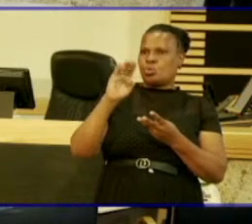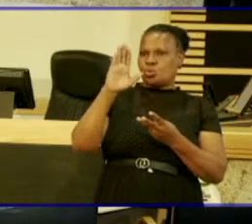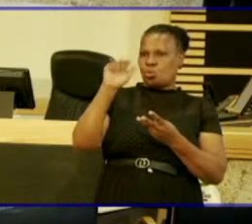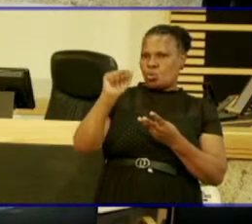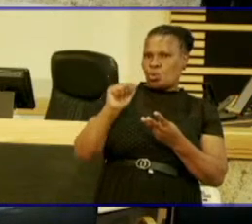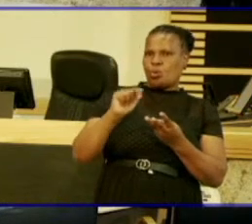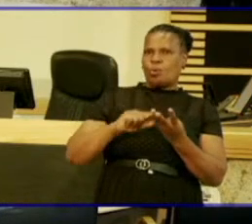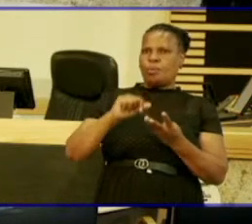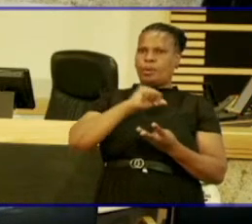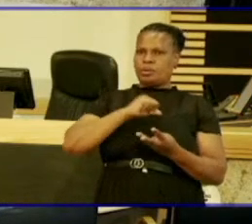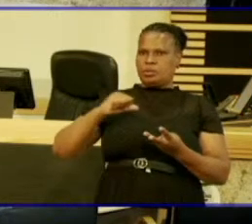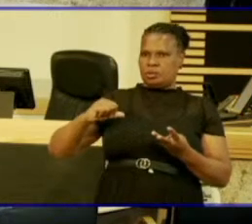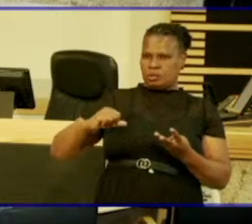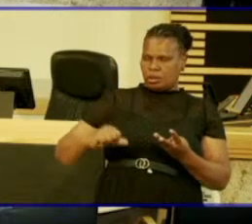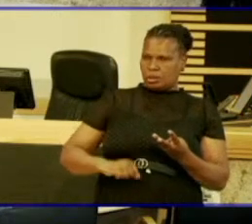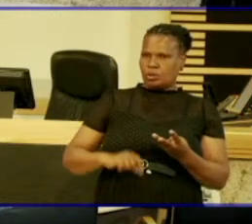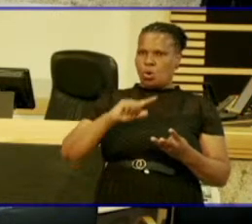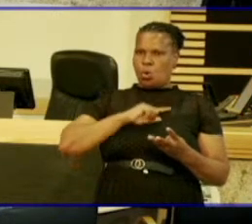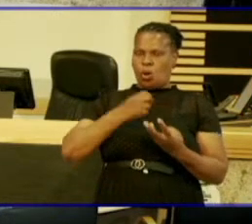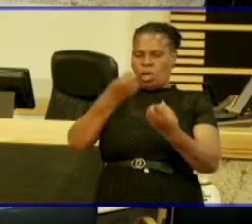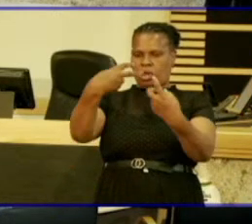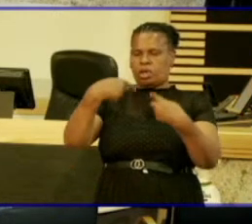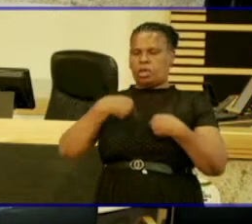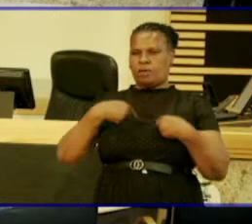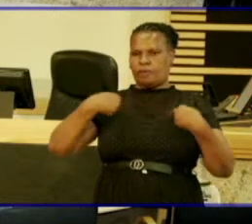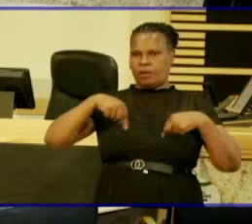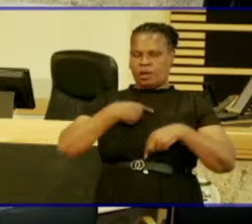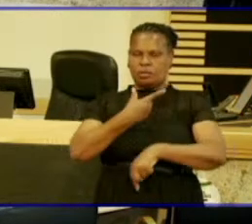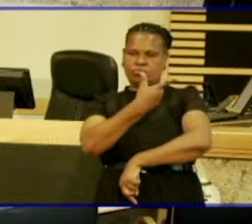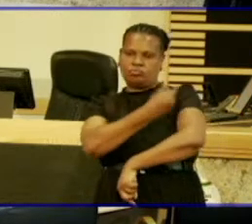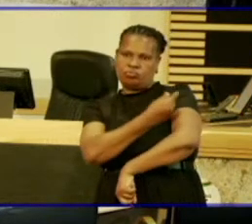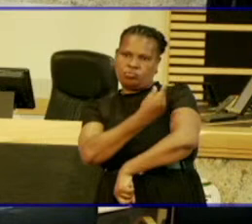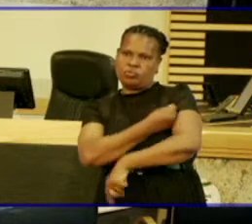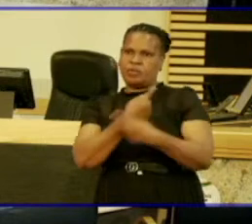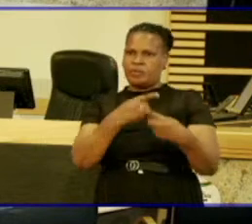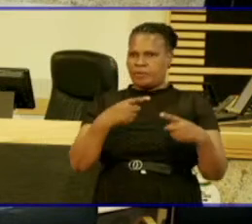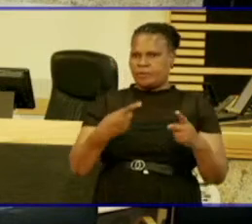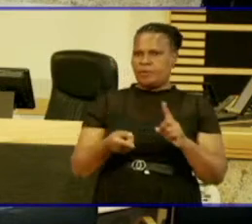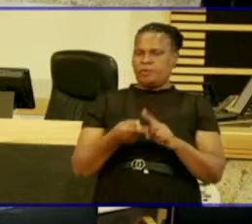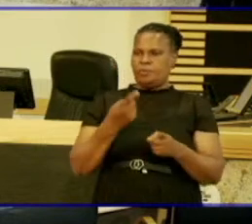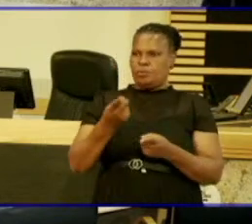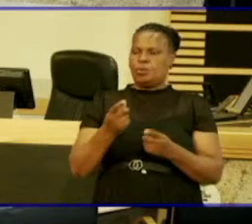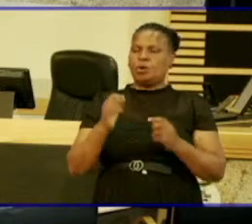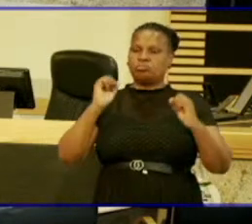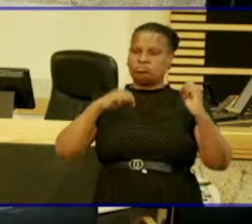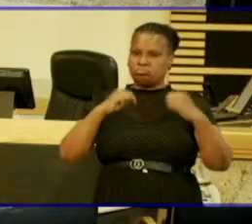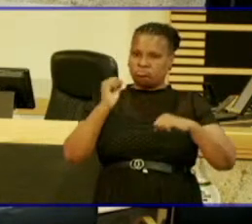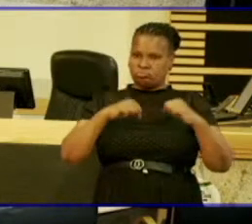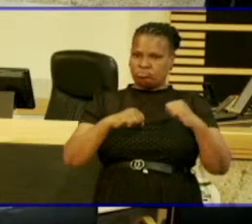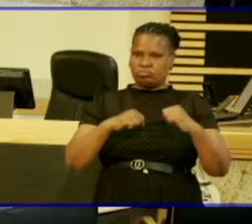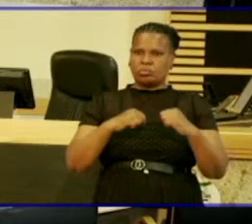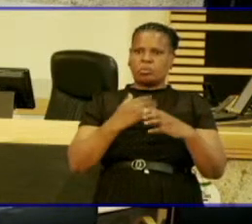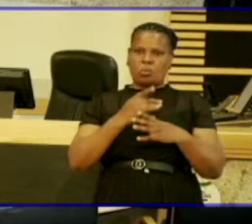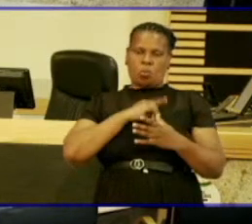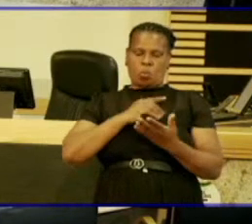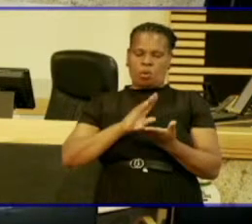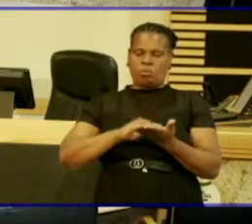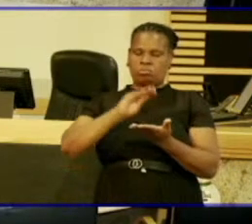support for COVID-19 resources and expertise. We express our gratitude and appreciation to the Solidarity Fund,